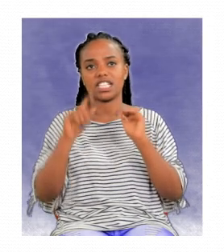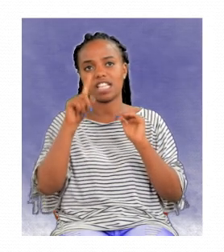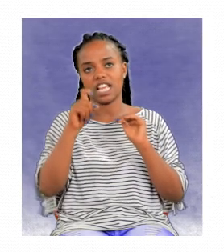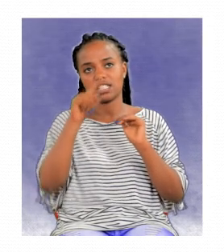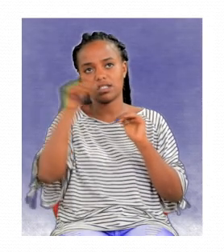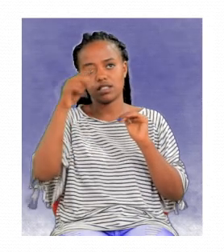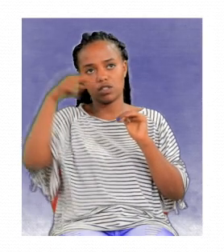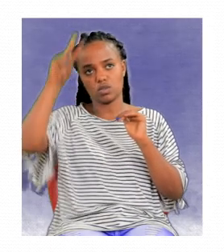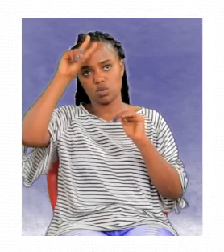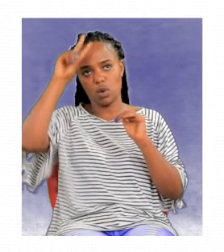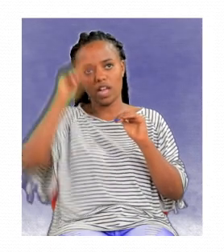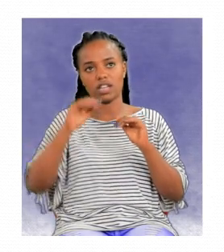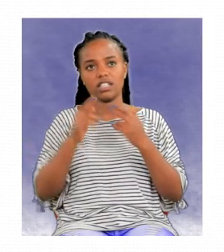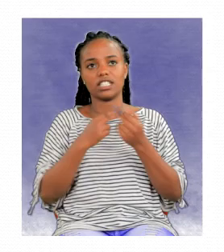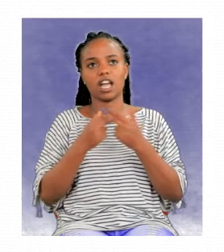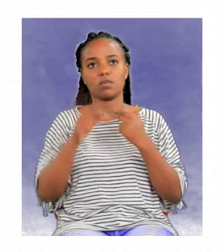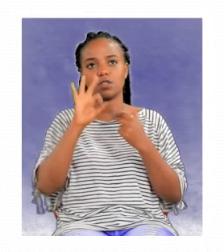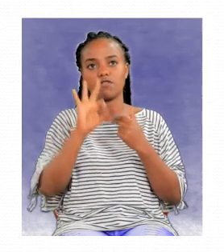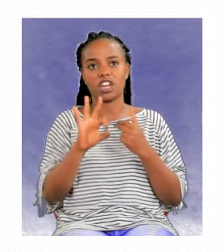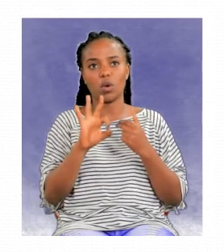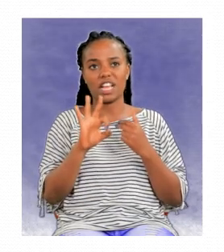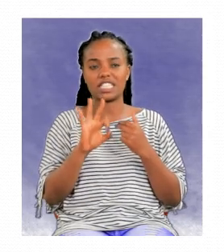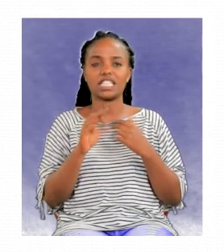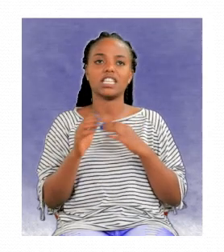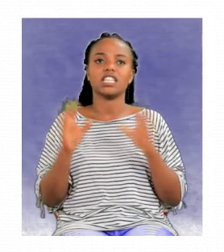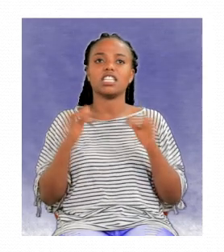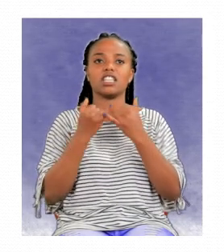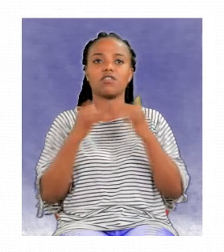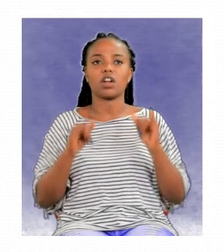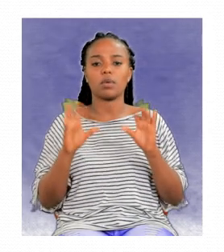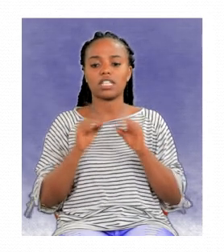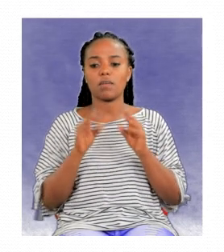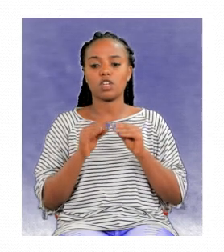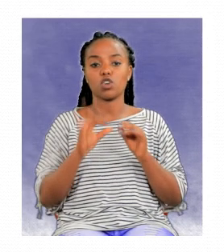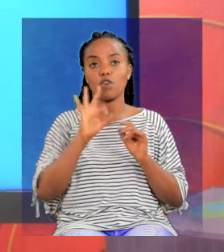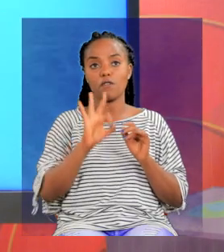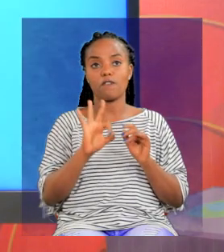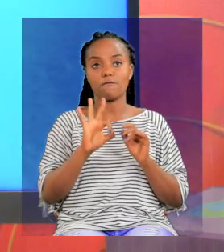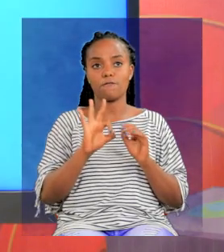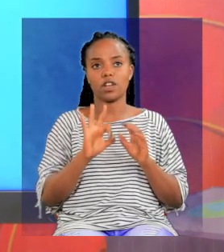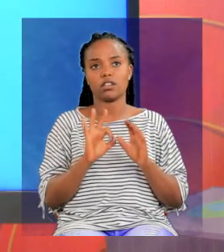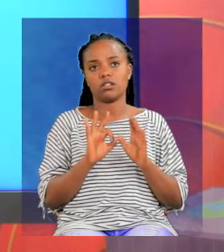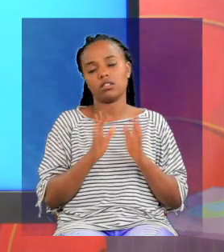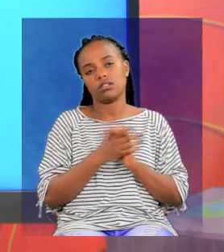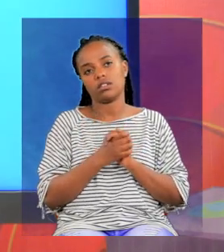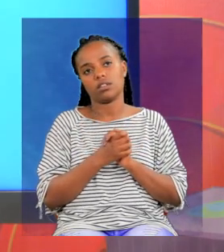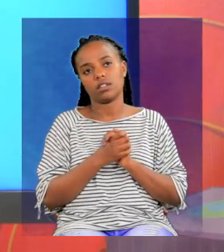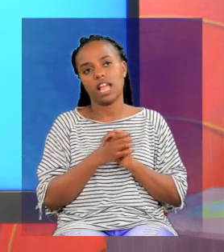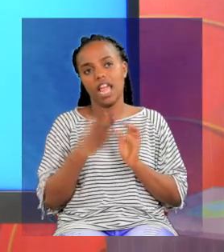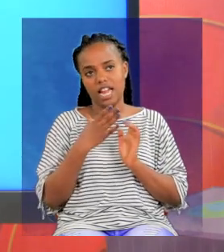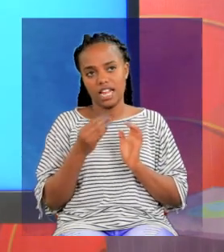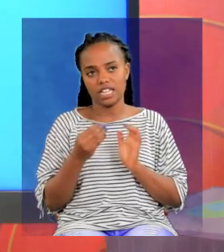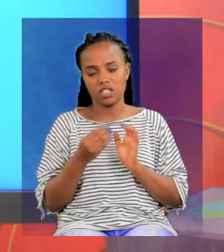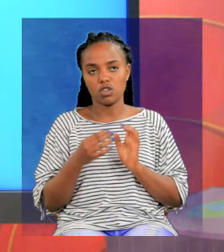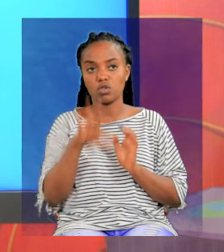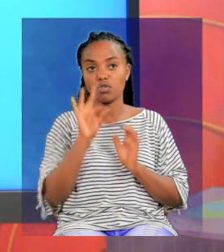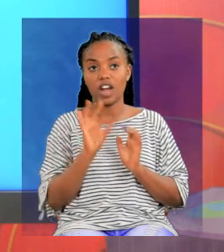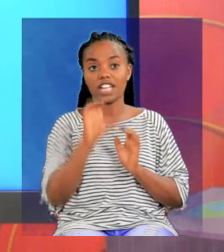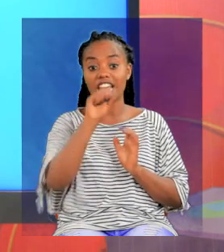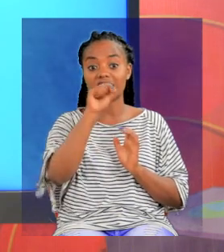frequency divided by the summation of fi, where I start from 1 up to n. And to